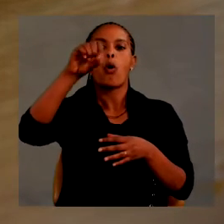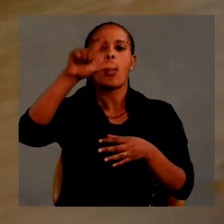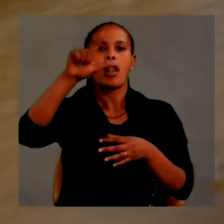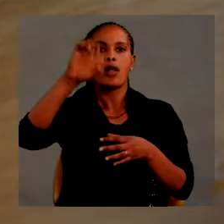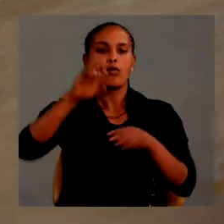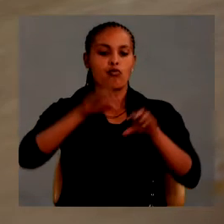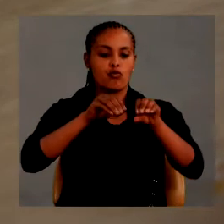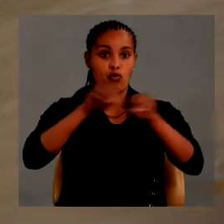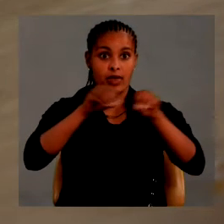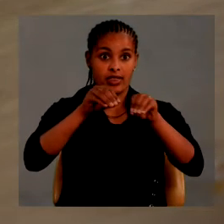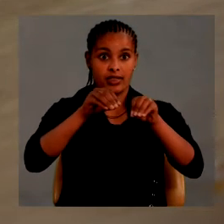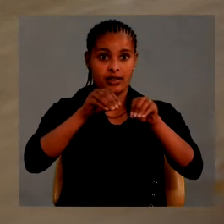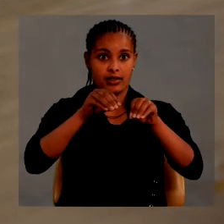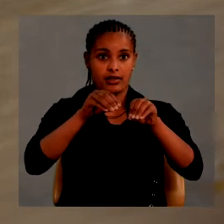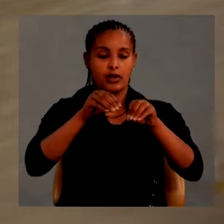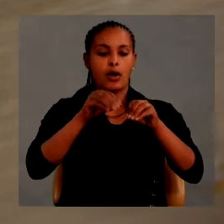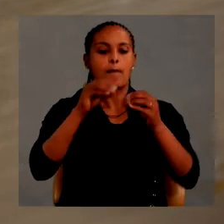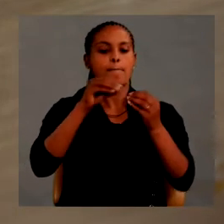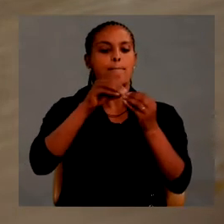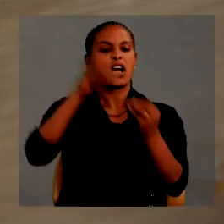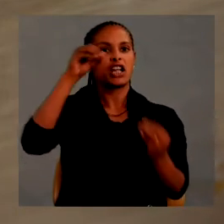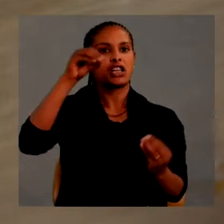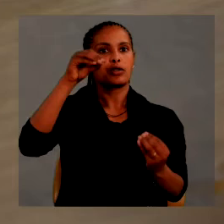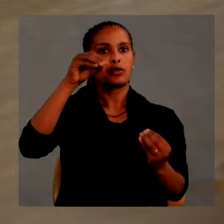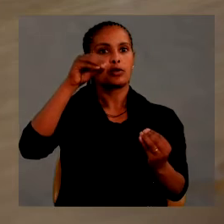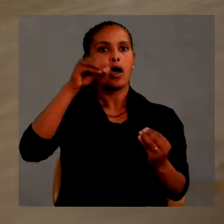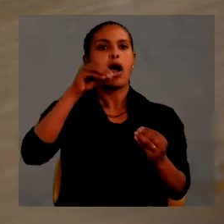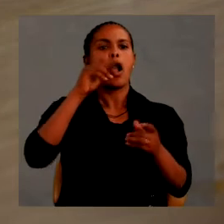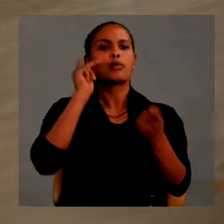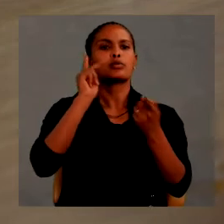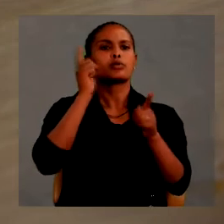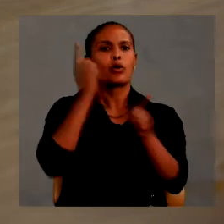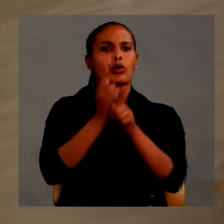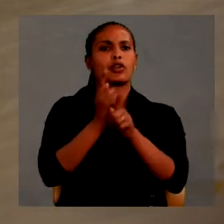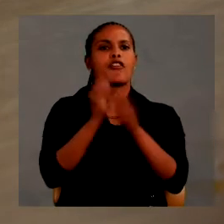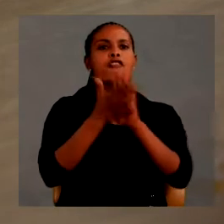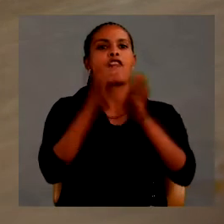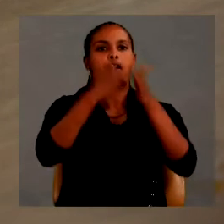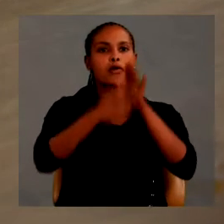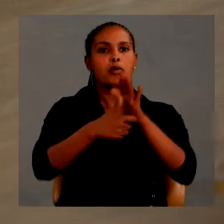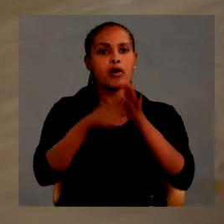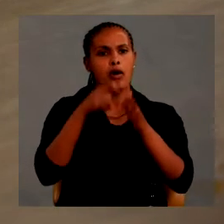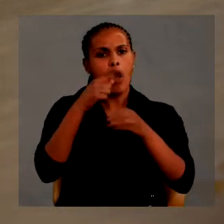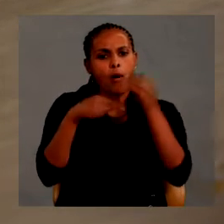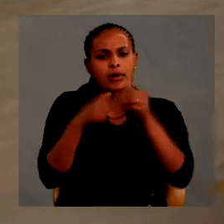one is the magnitude, absolute value. How about for this one?